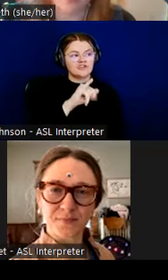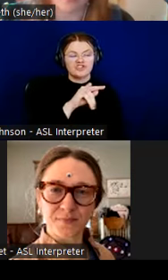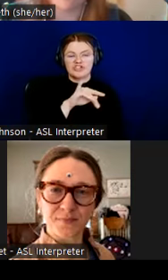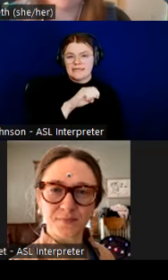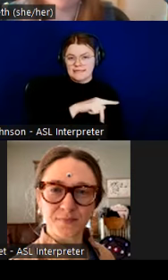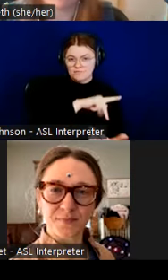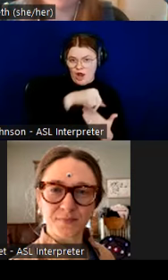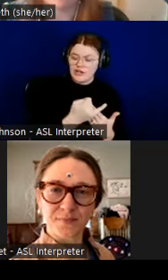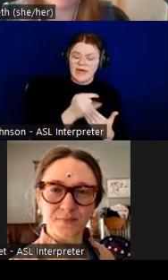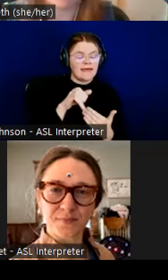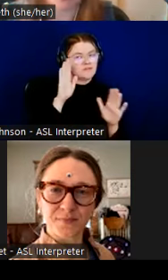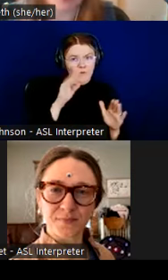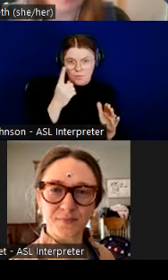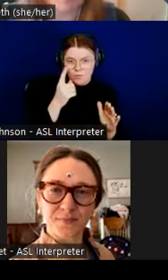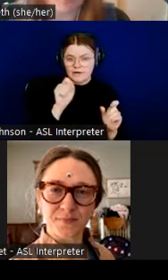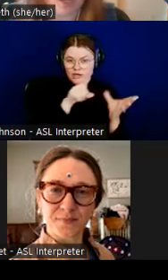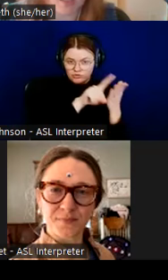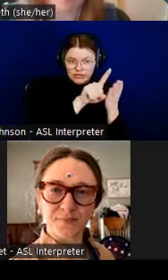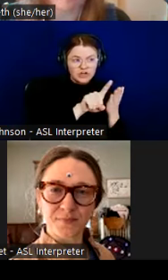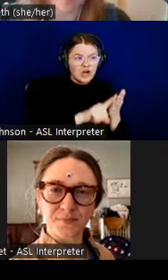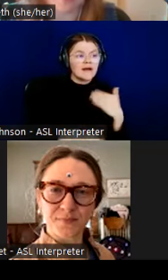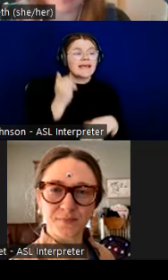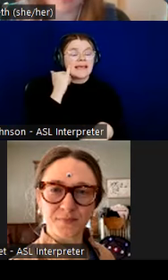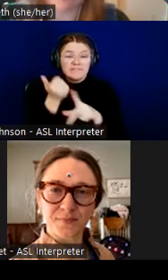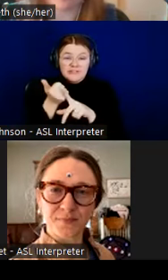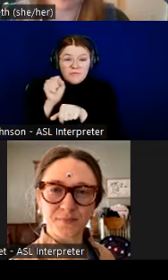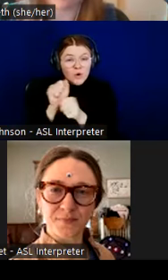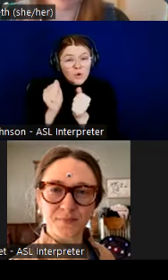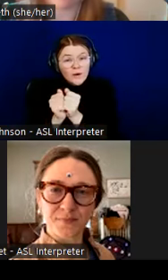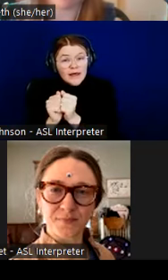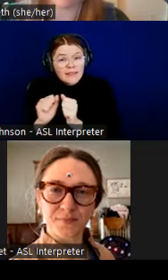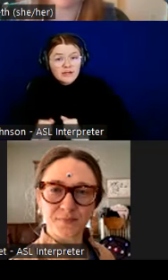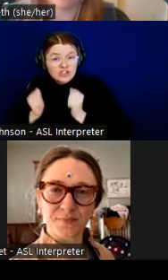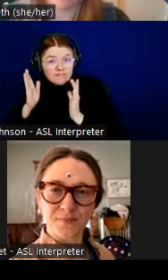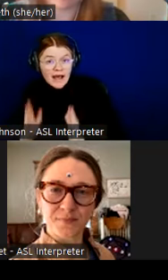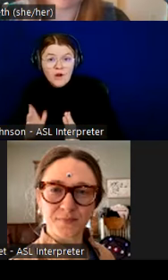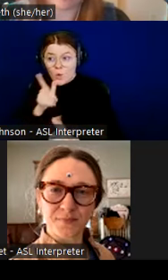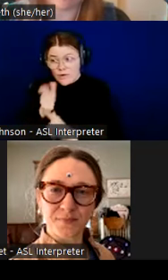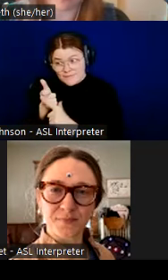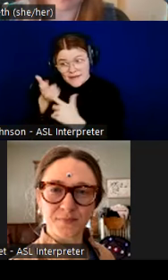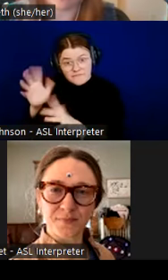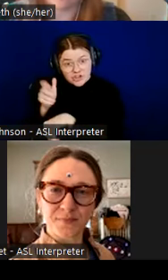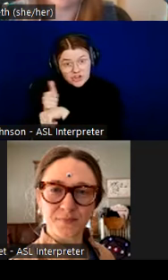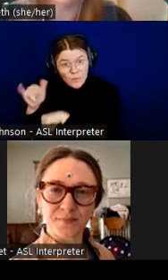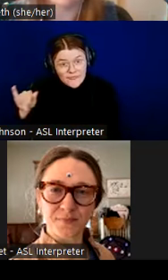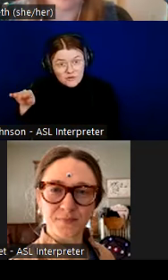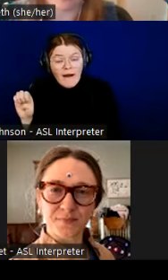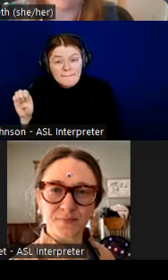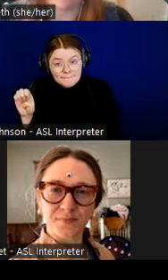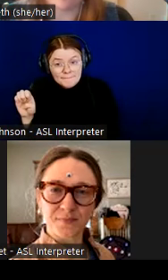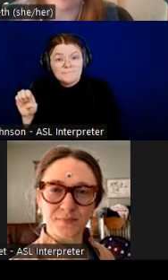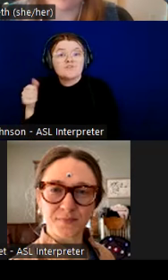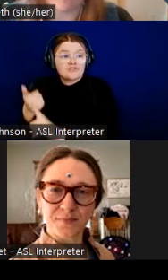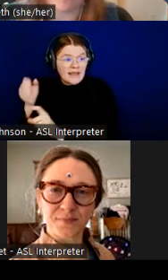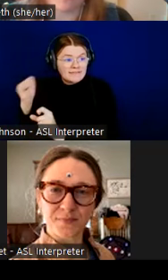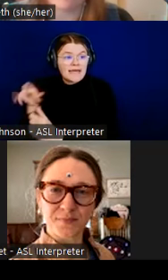has been charged with a crime or is anywhere in the court process as a defendant, you can reach